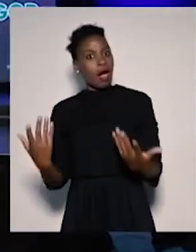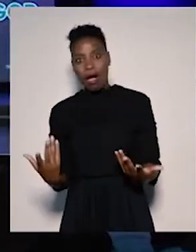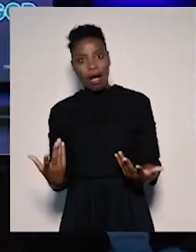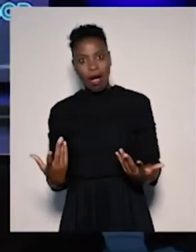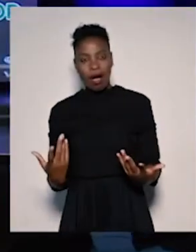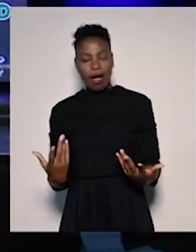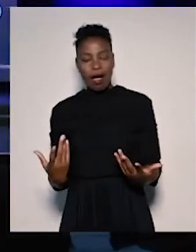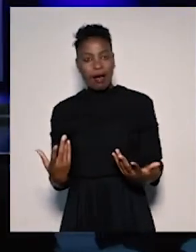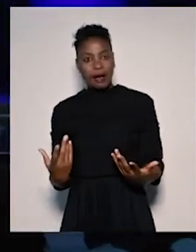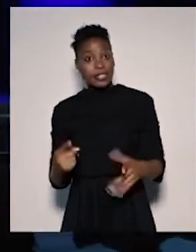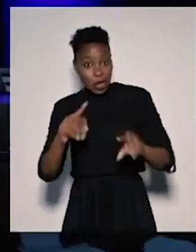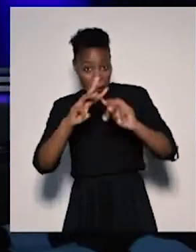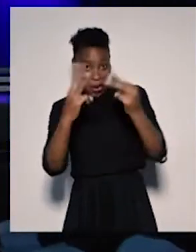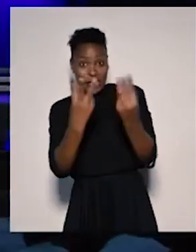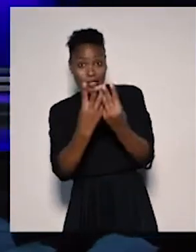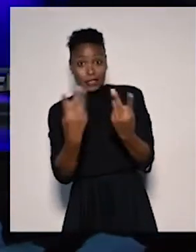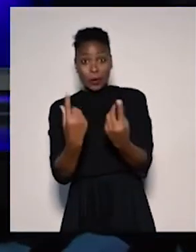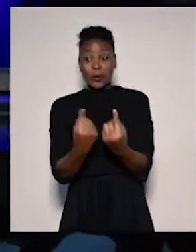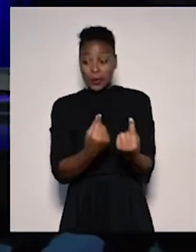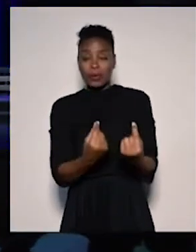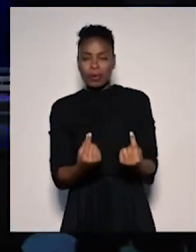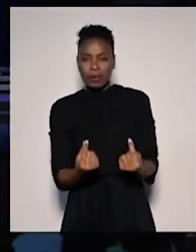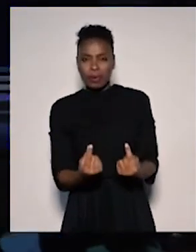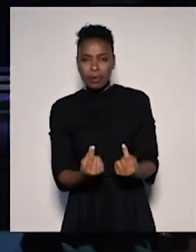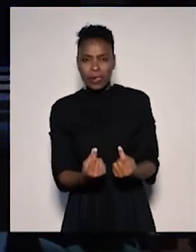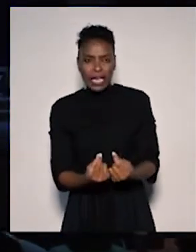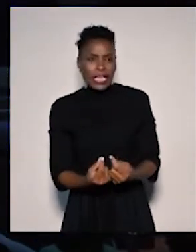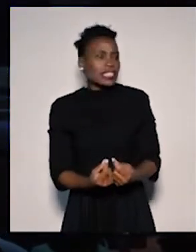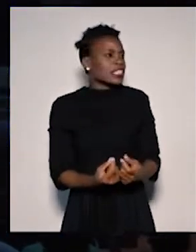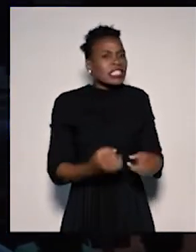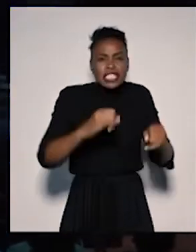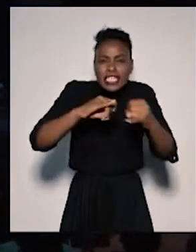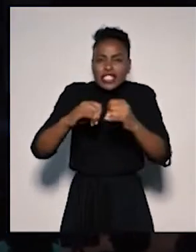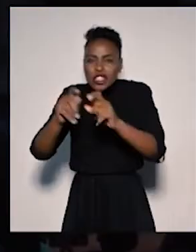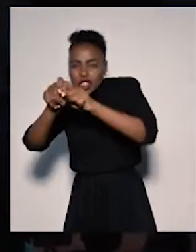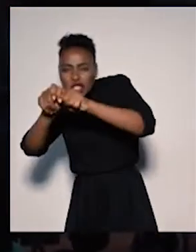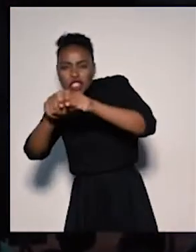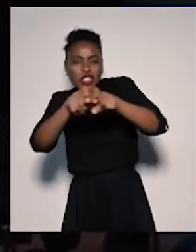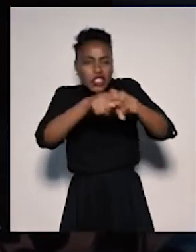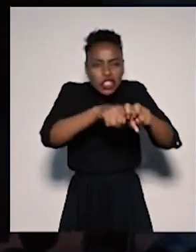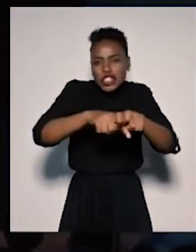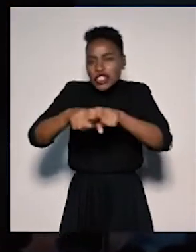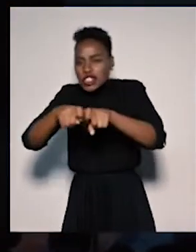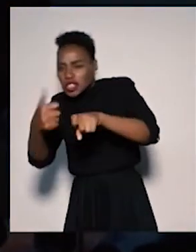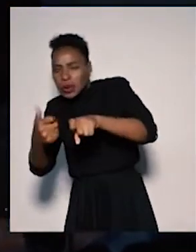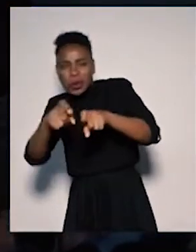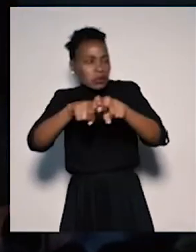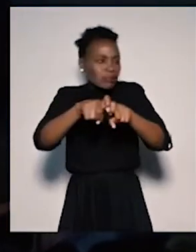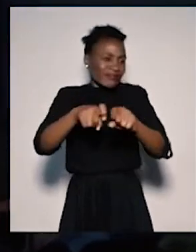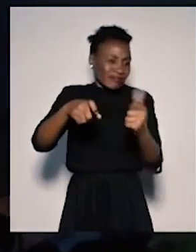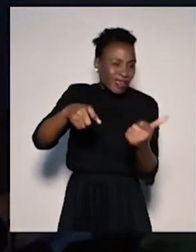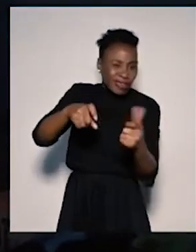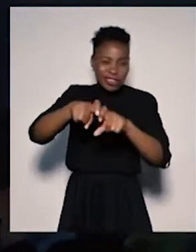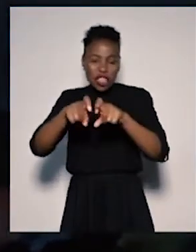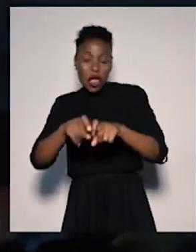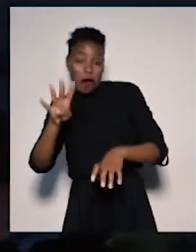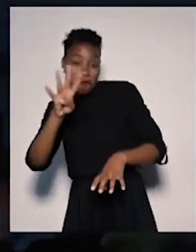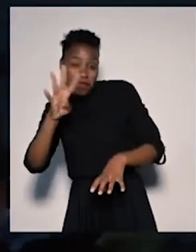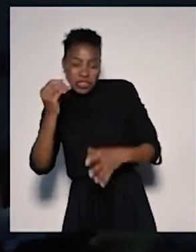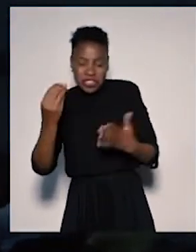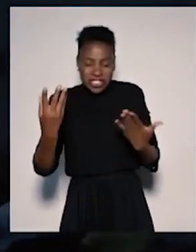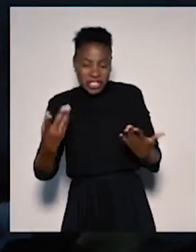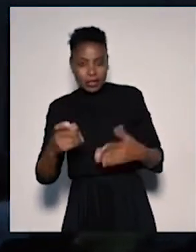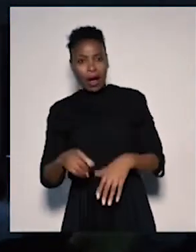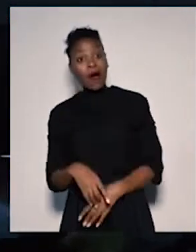And that's the way the world is doing. Test drive this one, test drive this one, test drive this one, test drive this one, test drive this one. And then when you are in your 40s or late